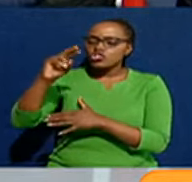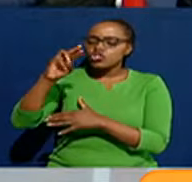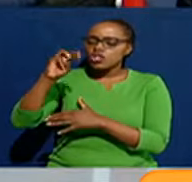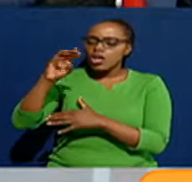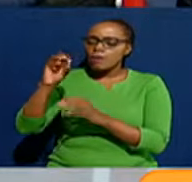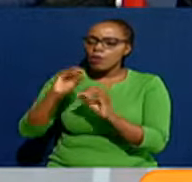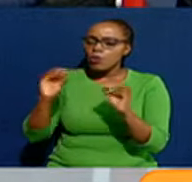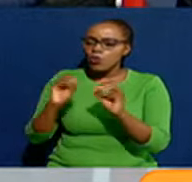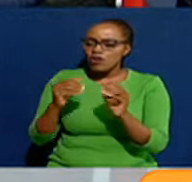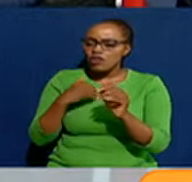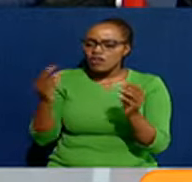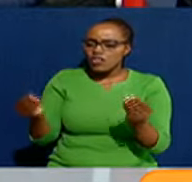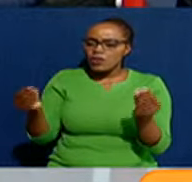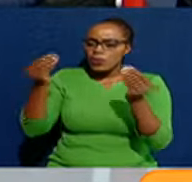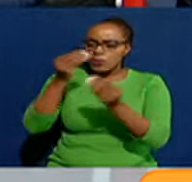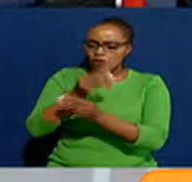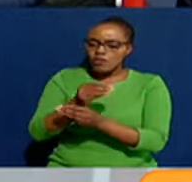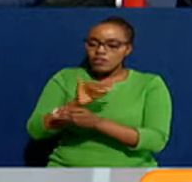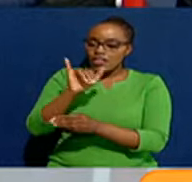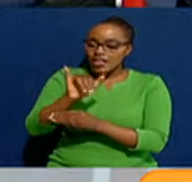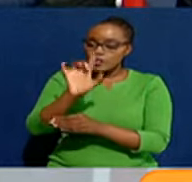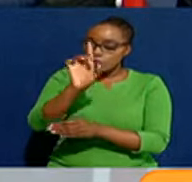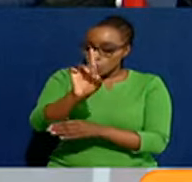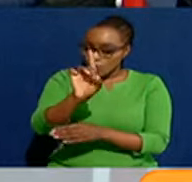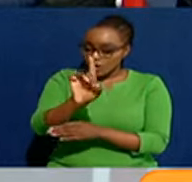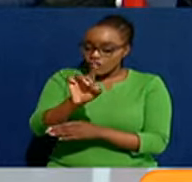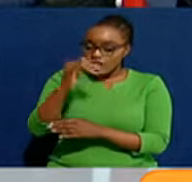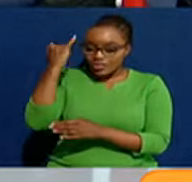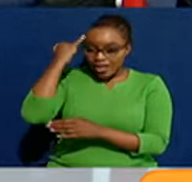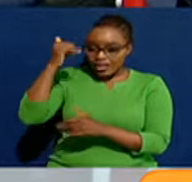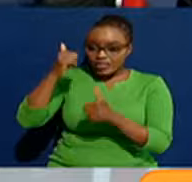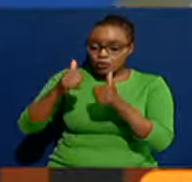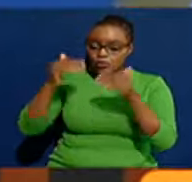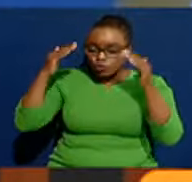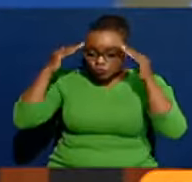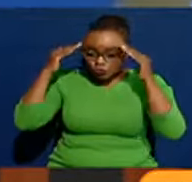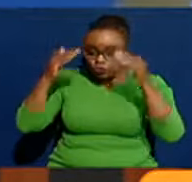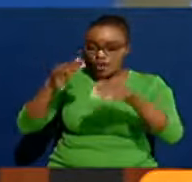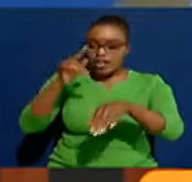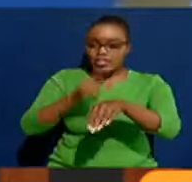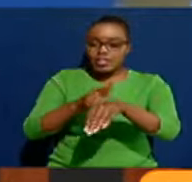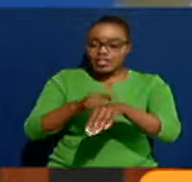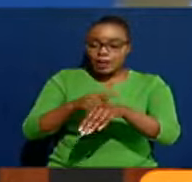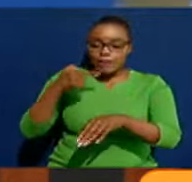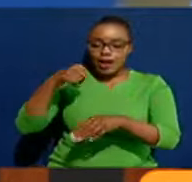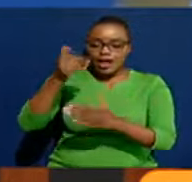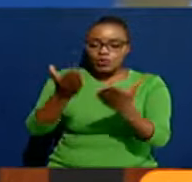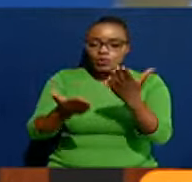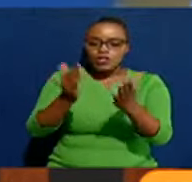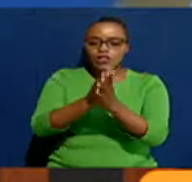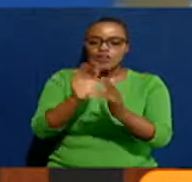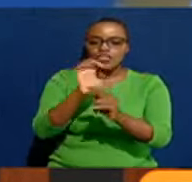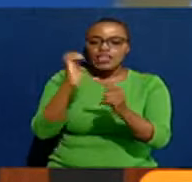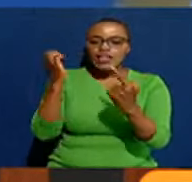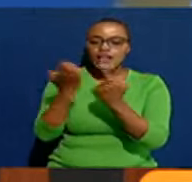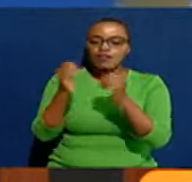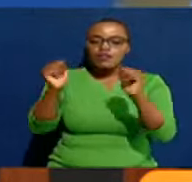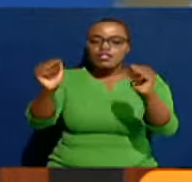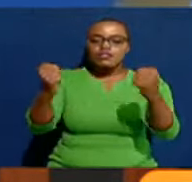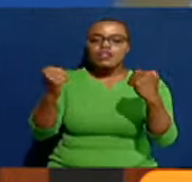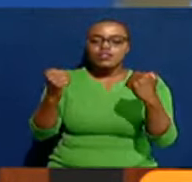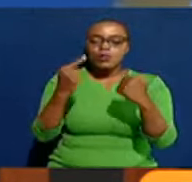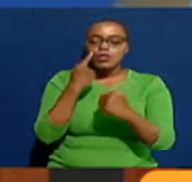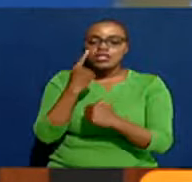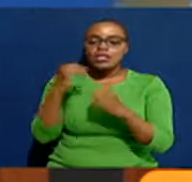some cross-pollination? That's right. And that is one of the aspects that we look at when we are assessing environmental safety. We look